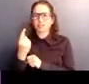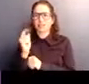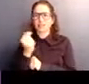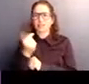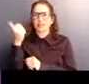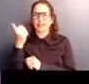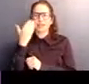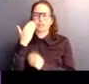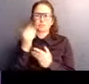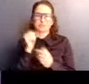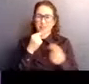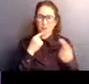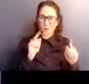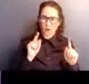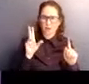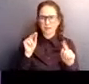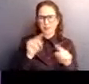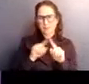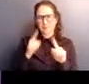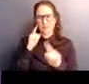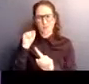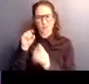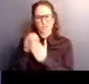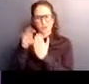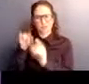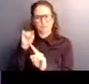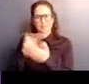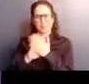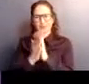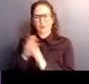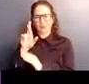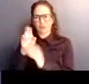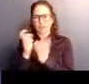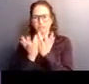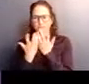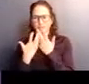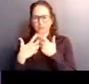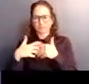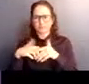what doesn't work, but for the student, it becomes a recalibration of